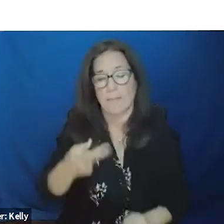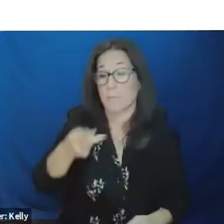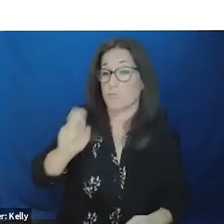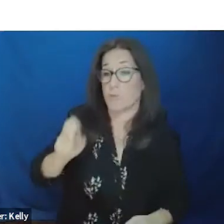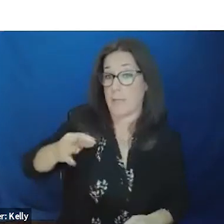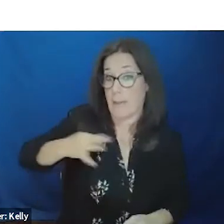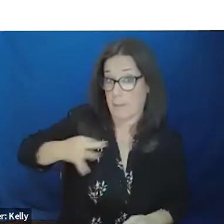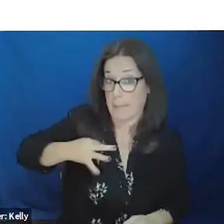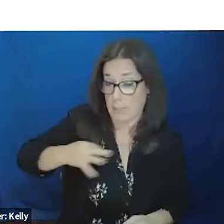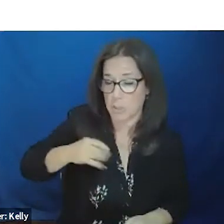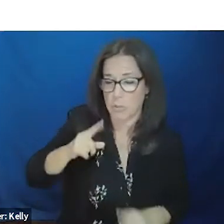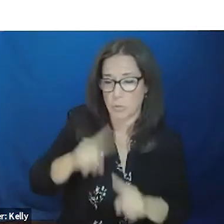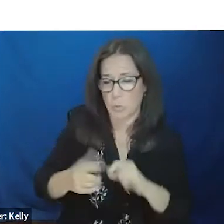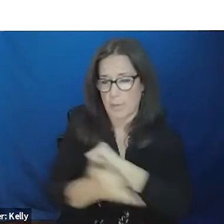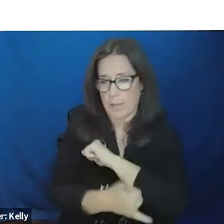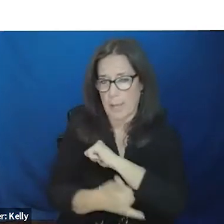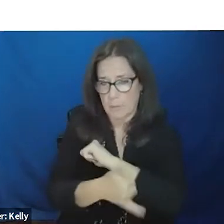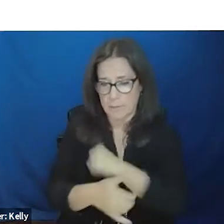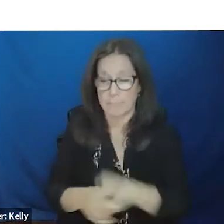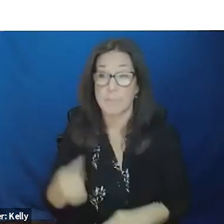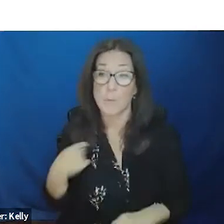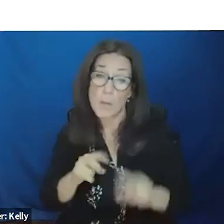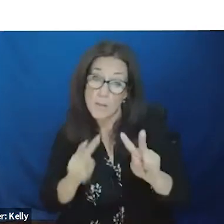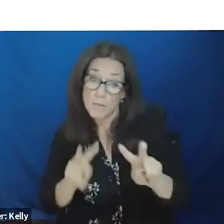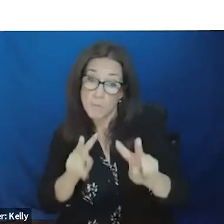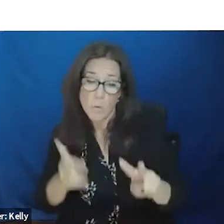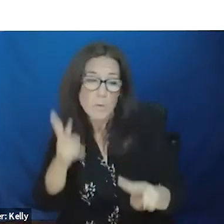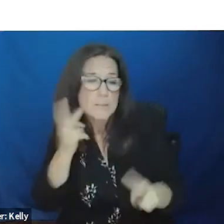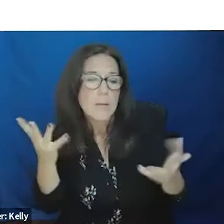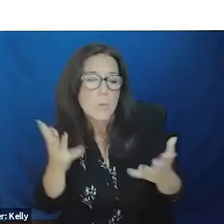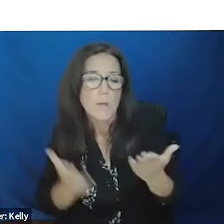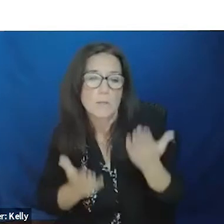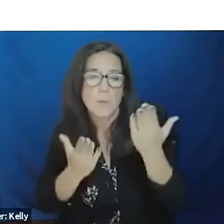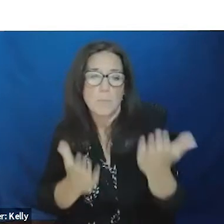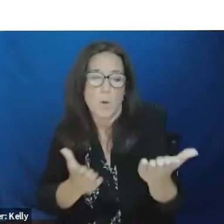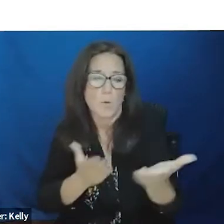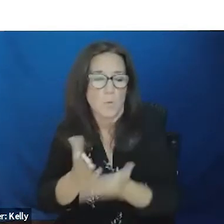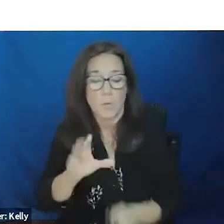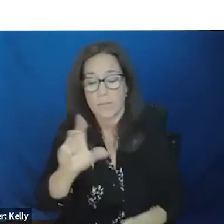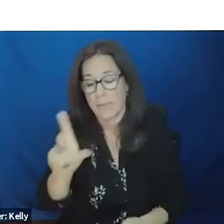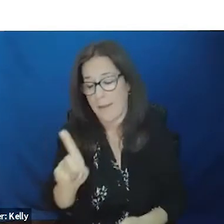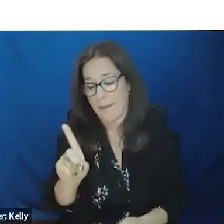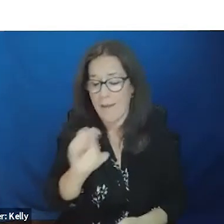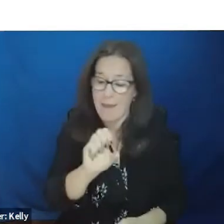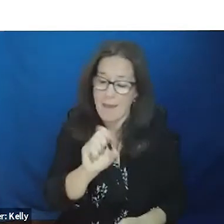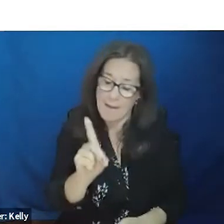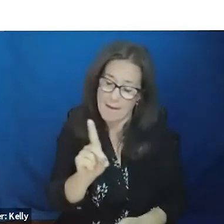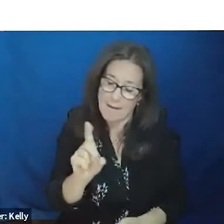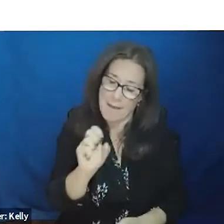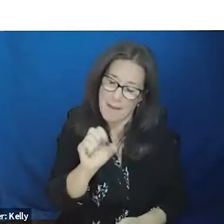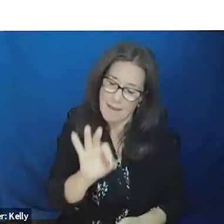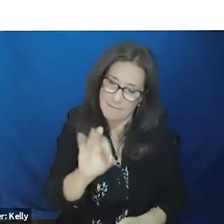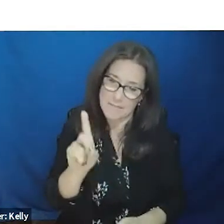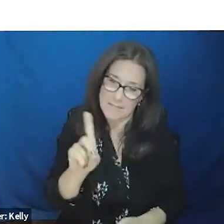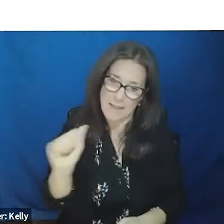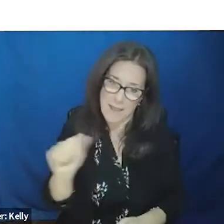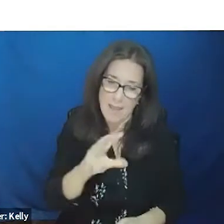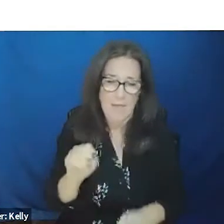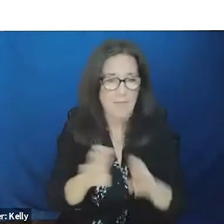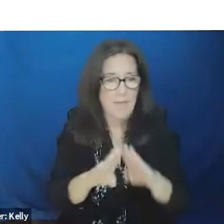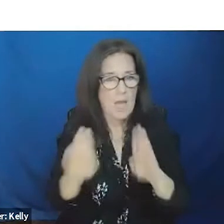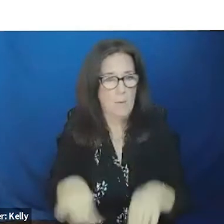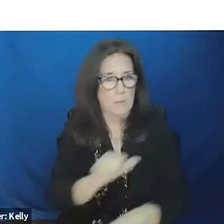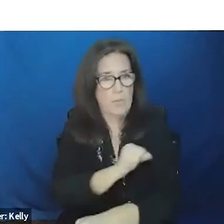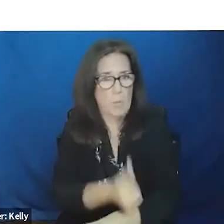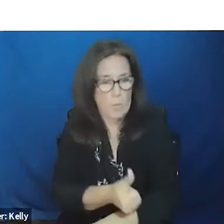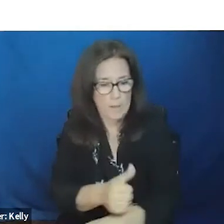We look forward to hearing what is proposed by FPA and the County Housing Authority. We strongly support the